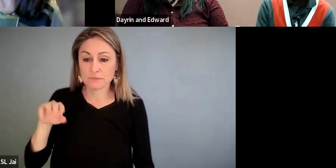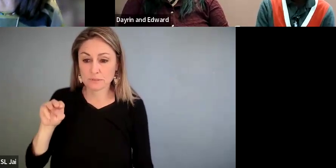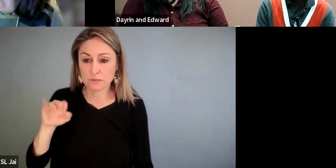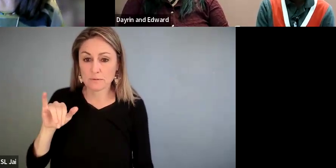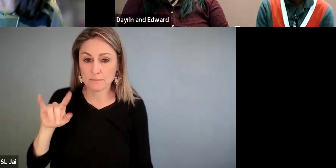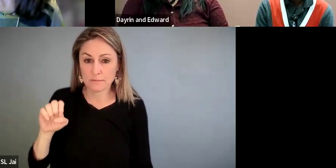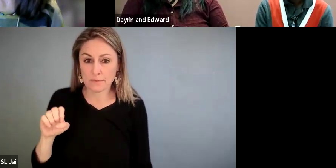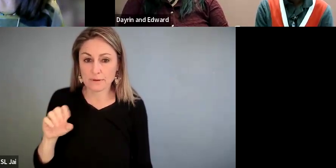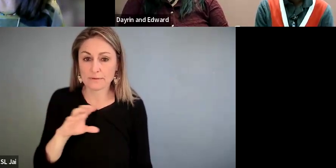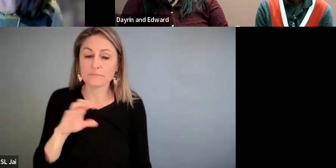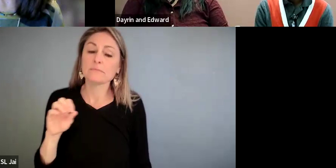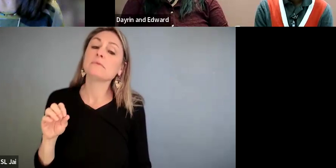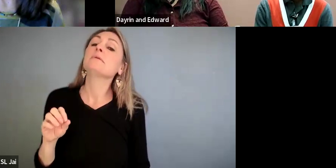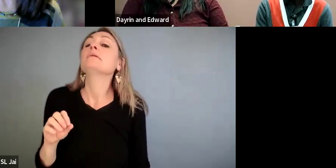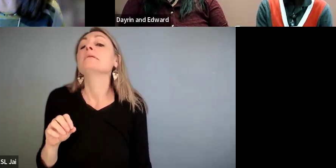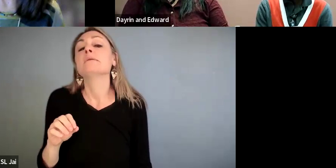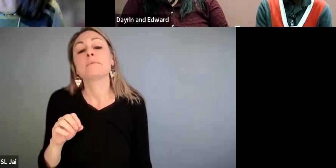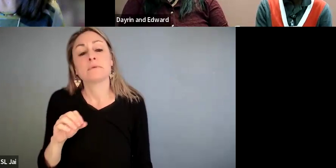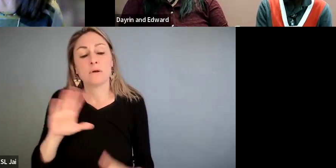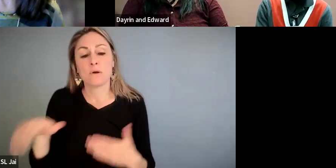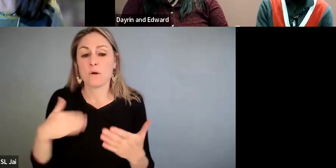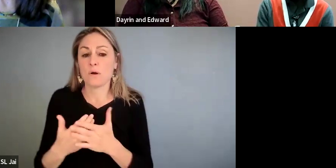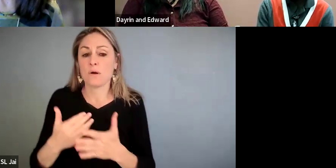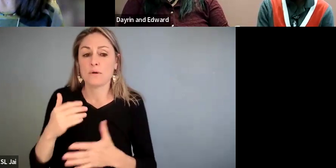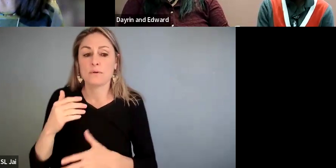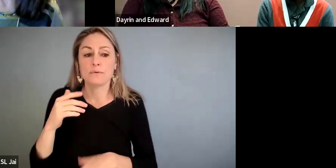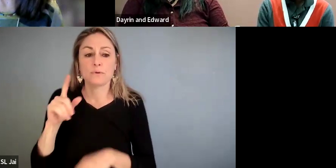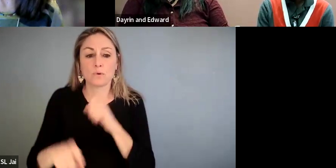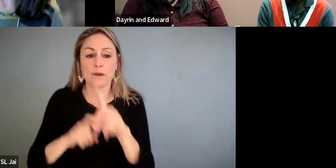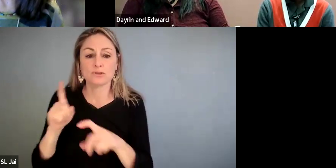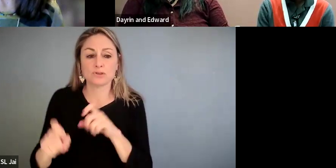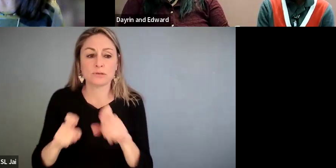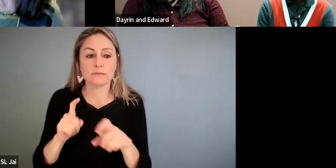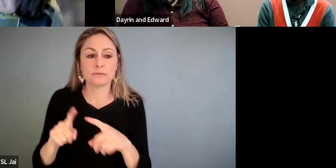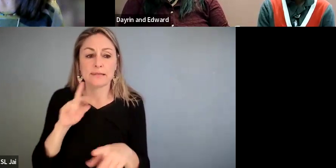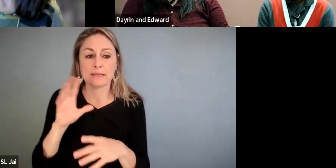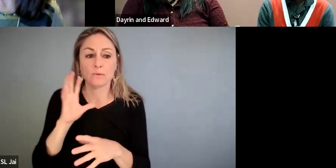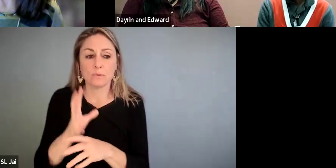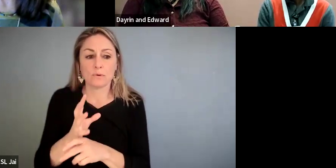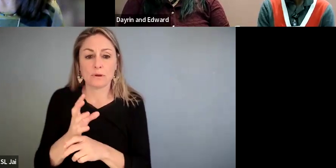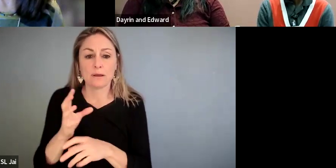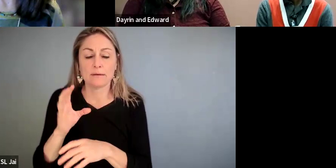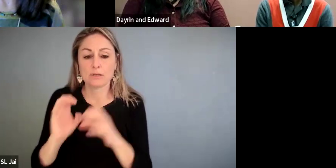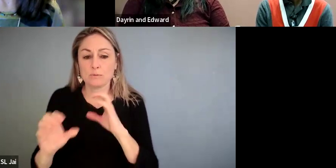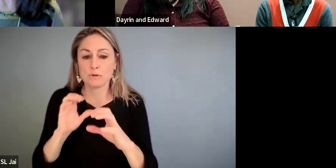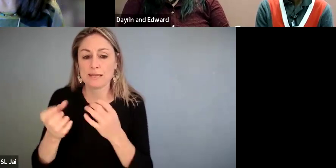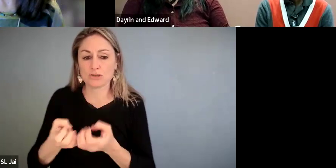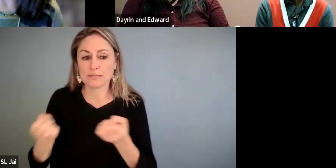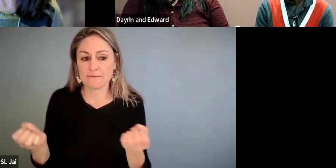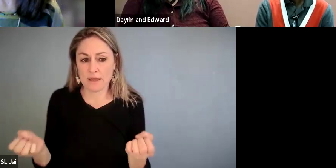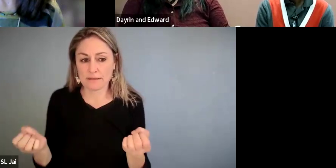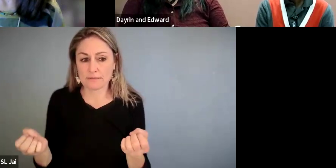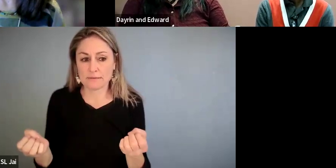and programming all the questions in his communication device, and ask at the end